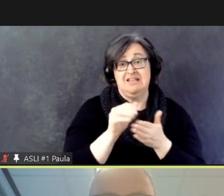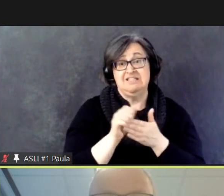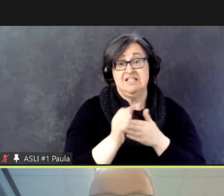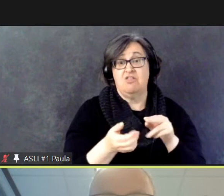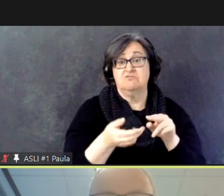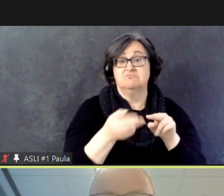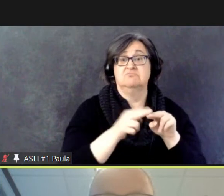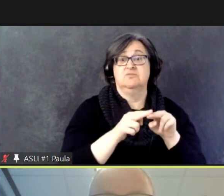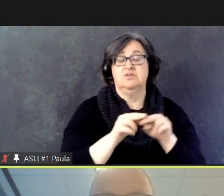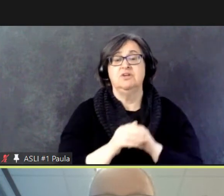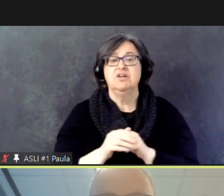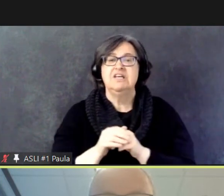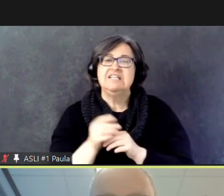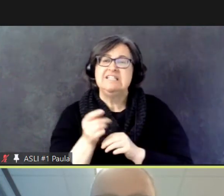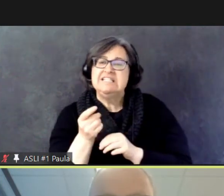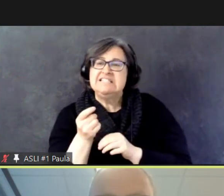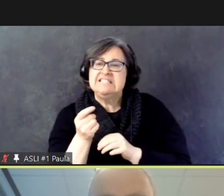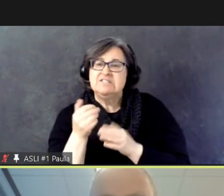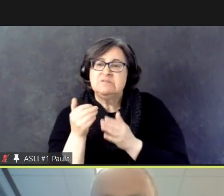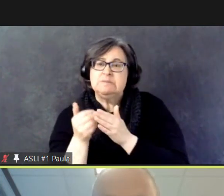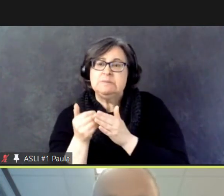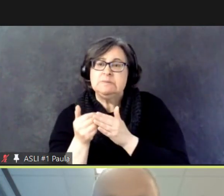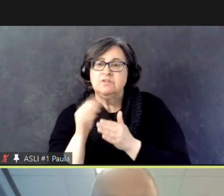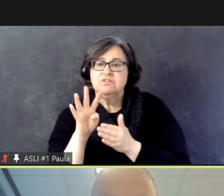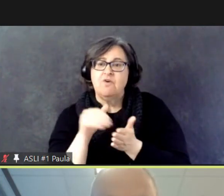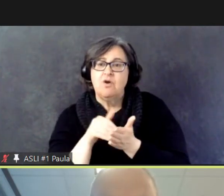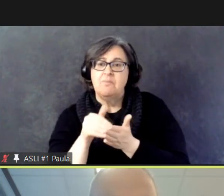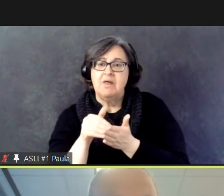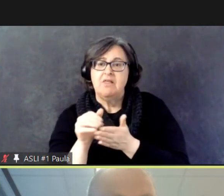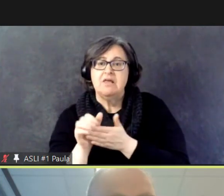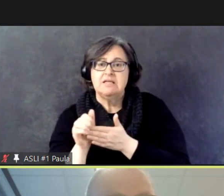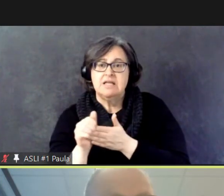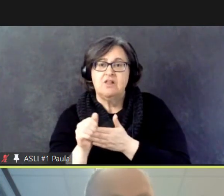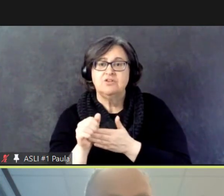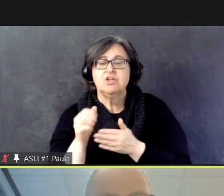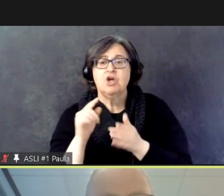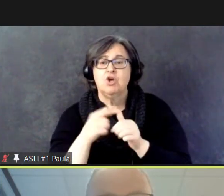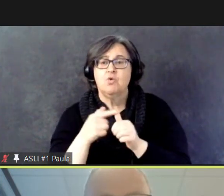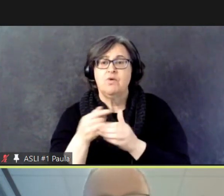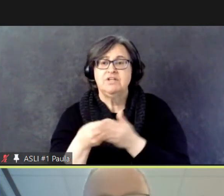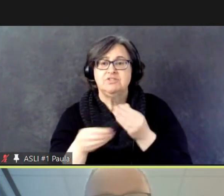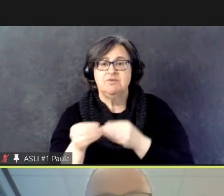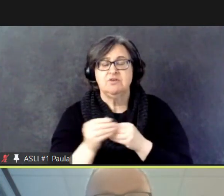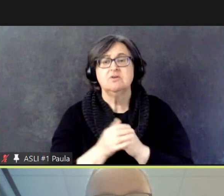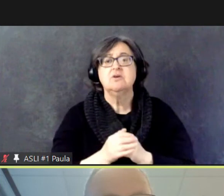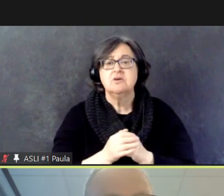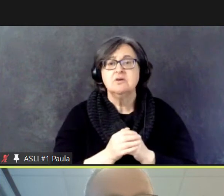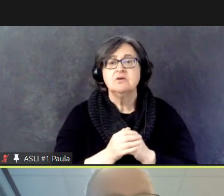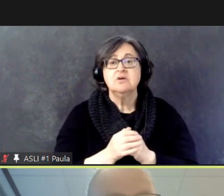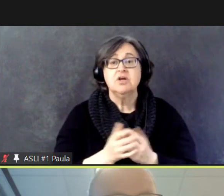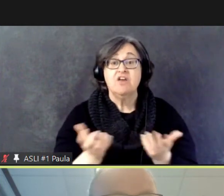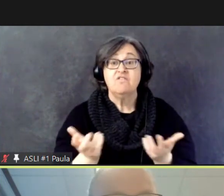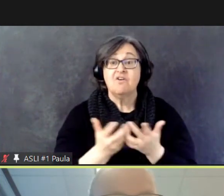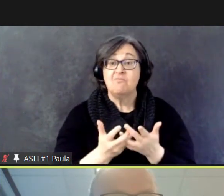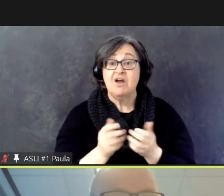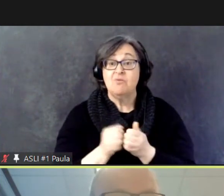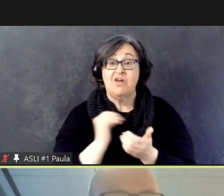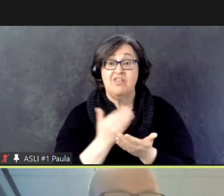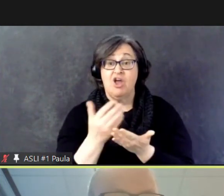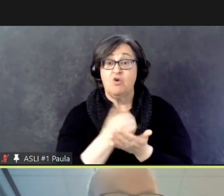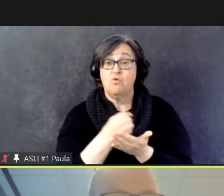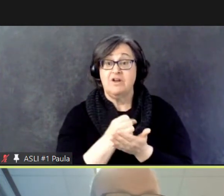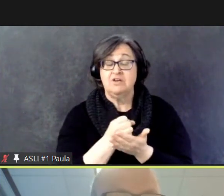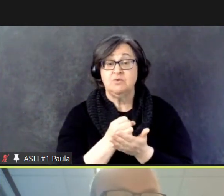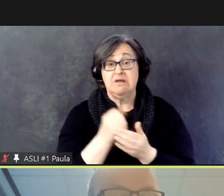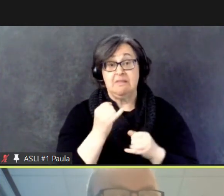just shy of $4 million of positive variance on an original budget basis. If you couple this with our revenues, we end up the